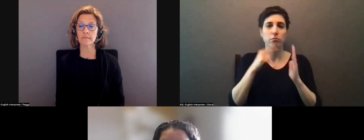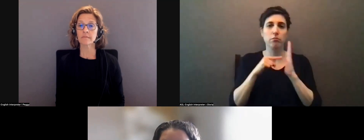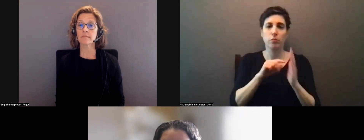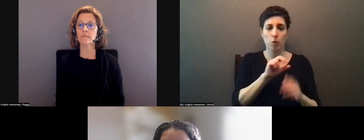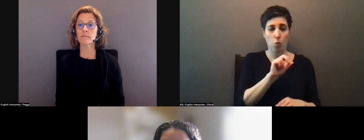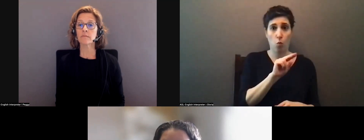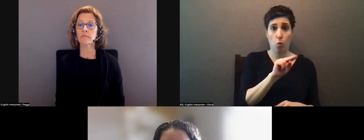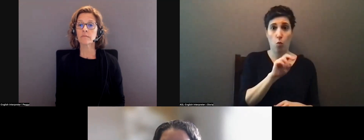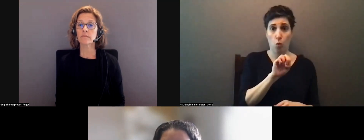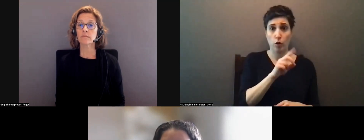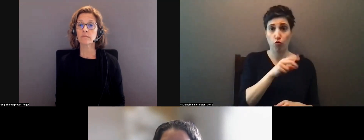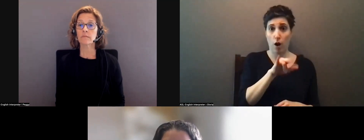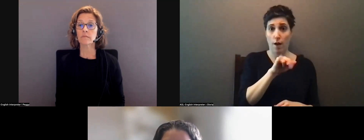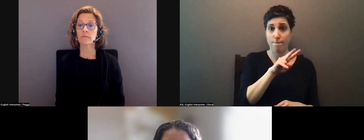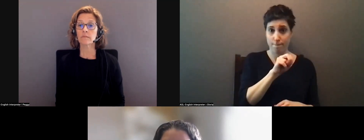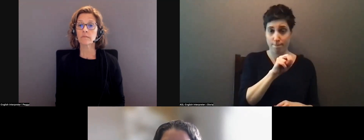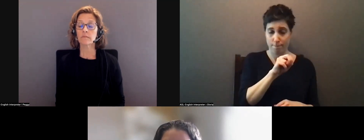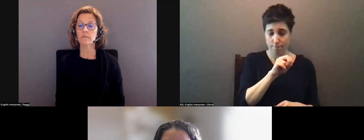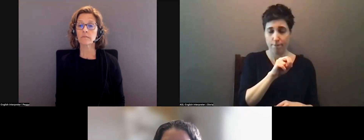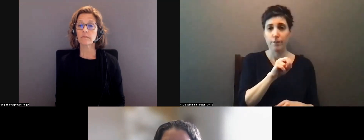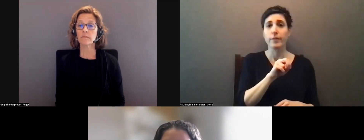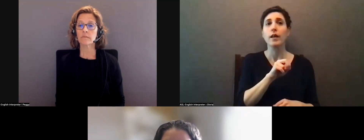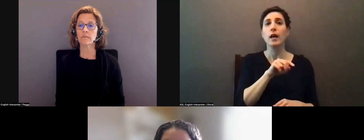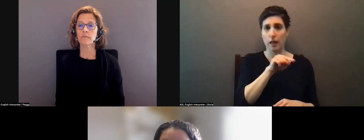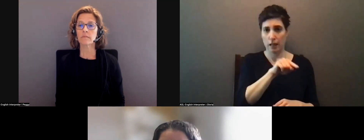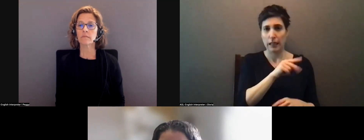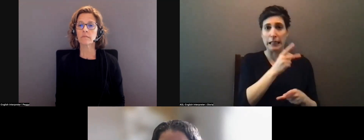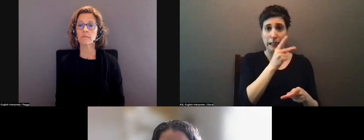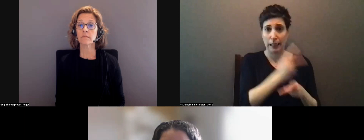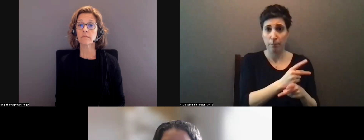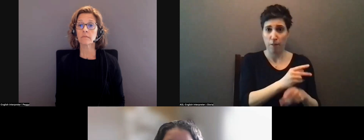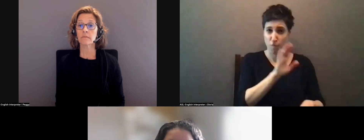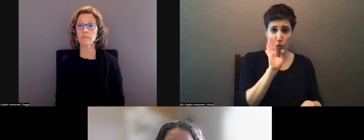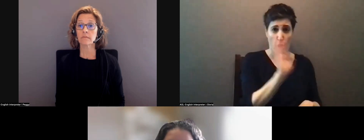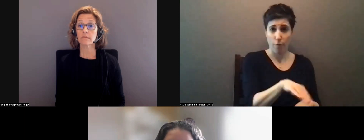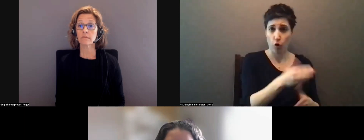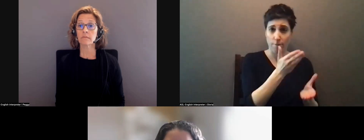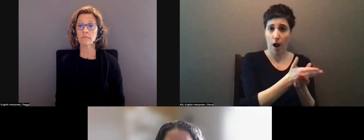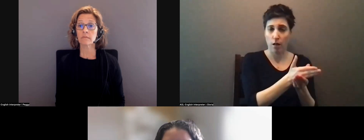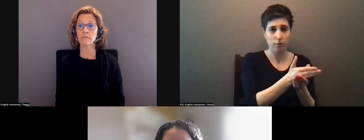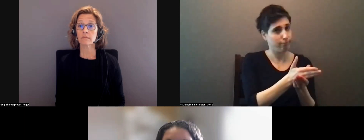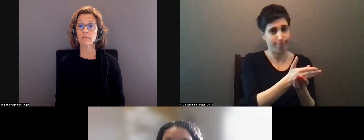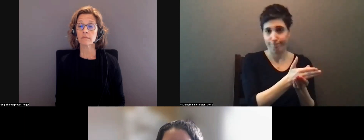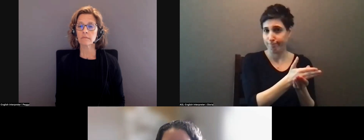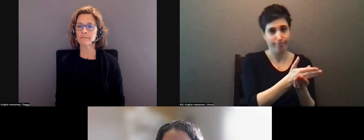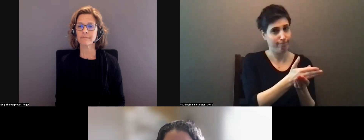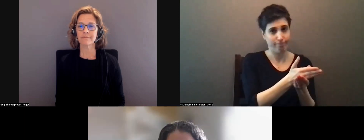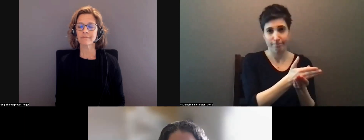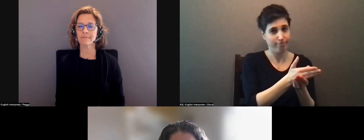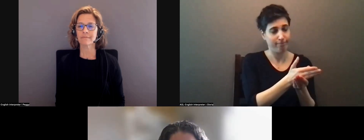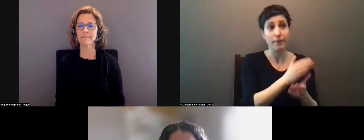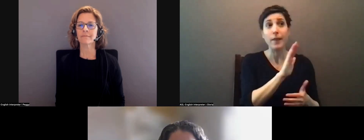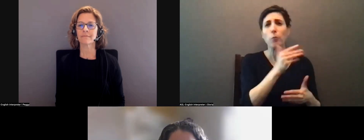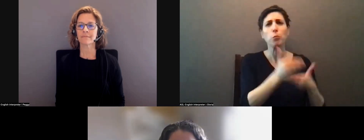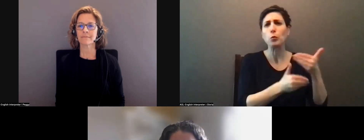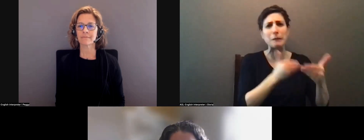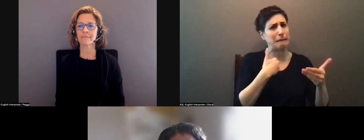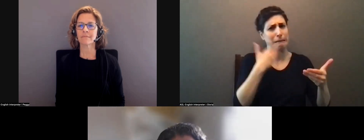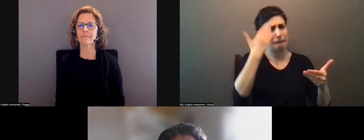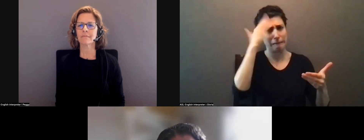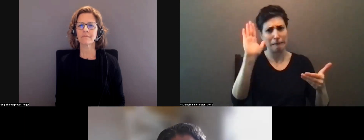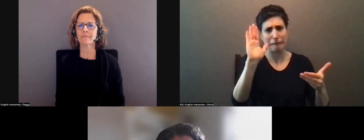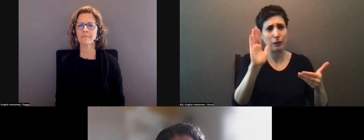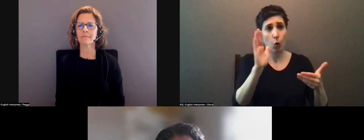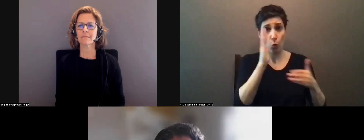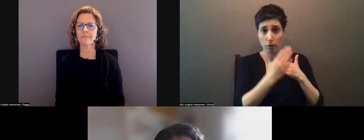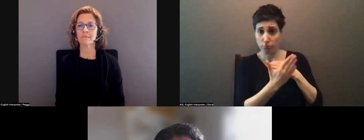won't let you keep files there forever. Something, I don't know what the process is to like, do they notify you